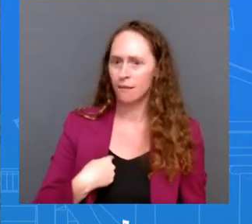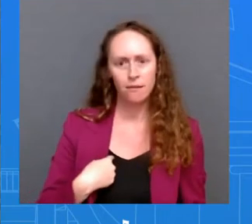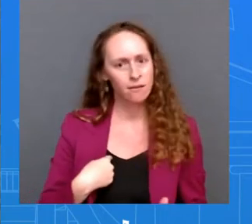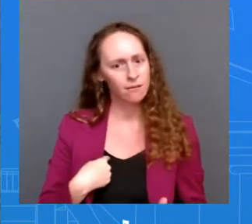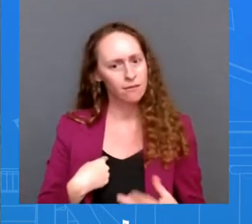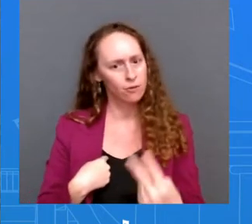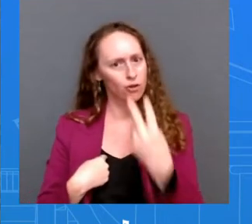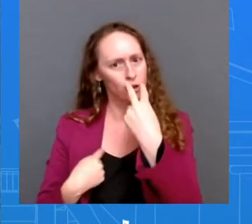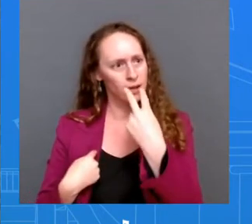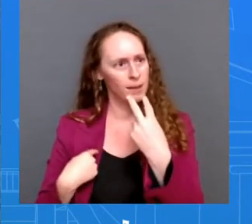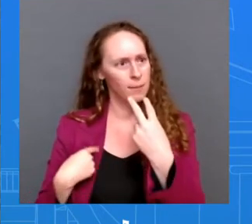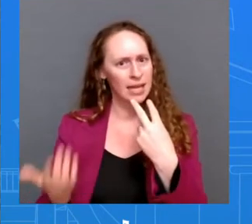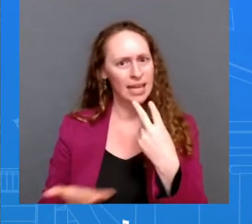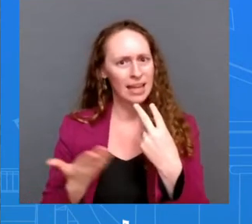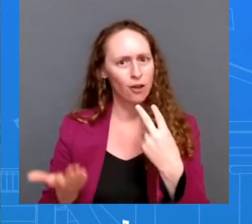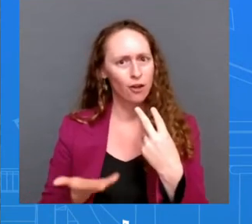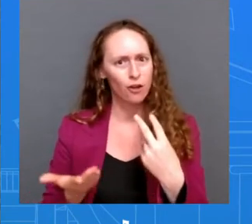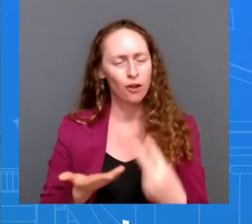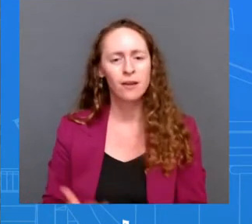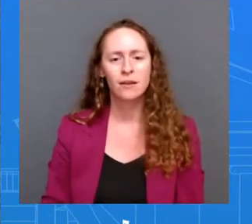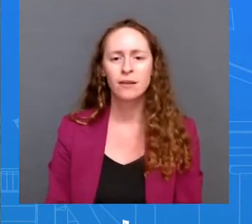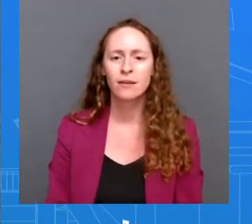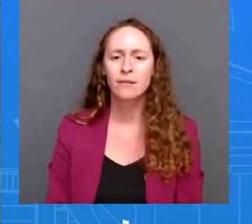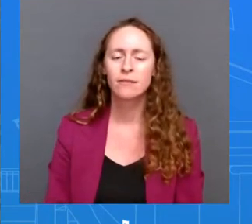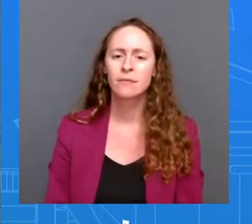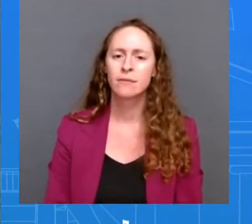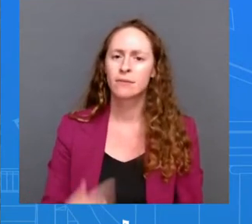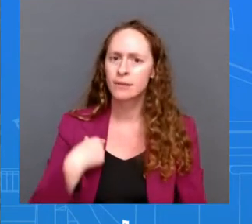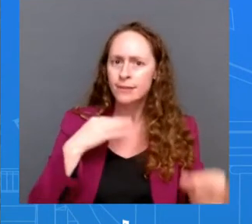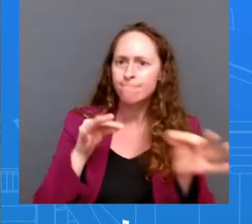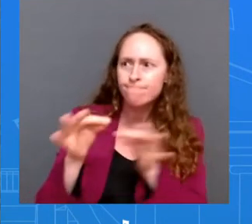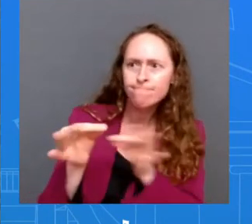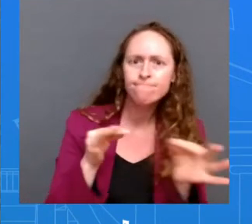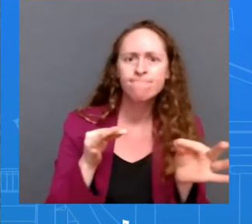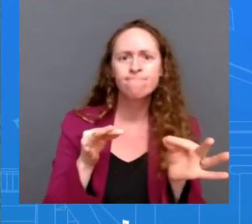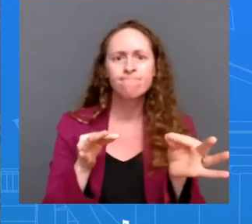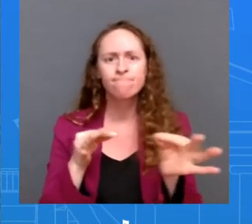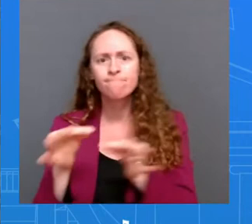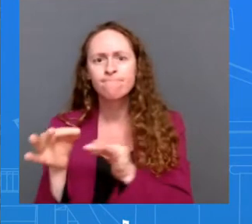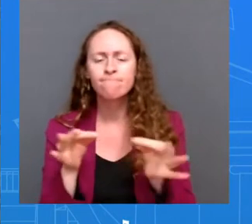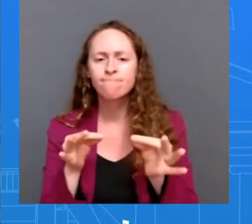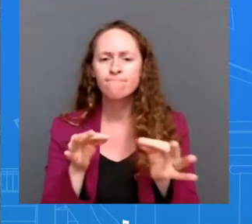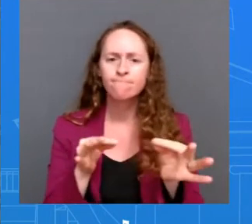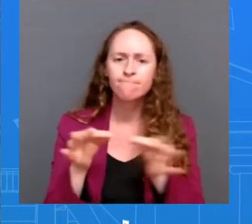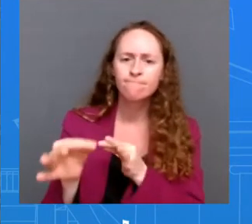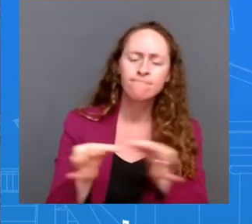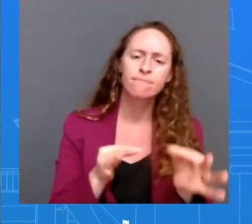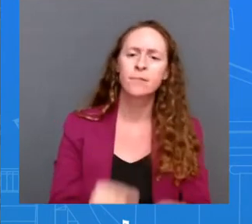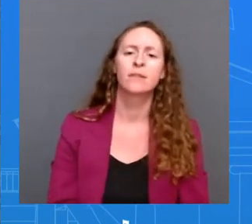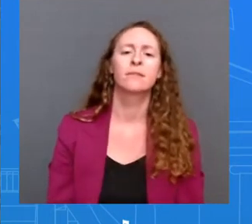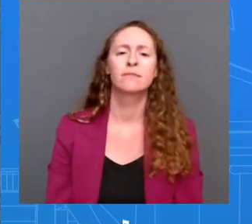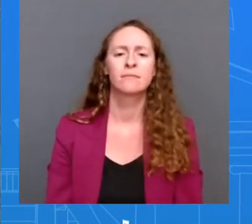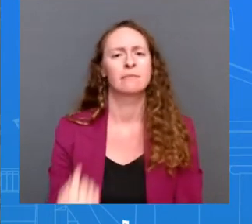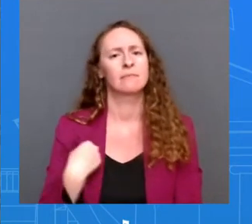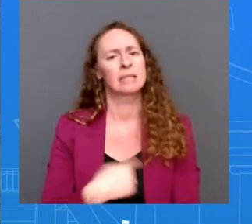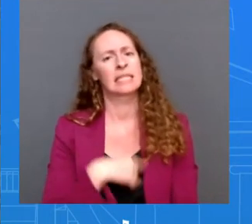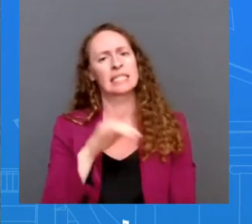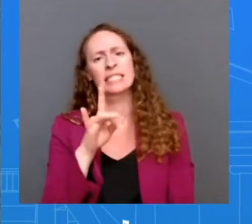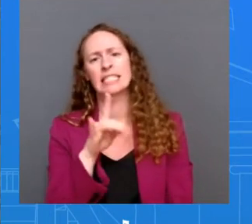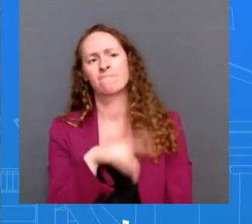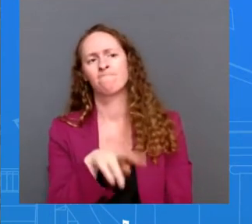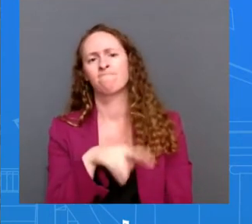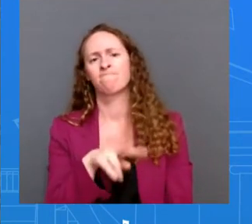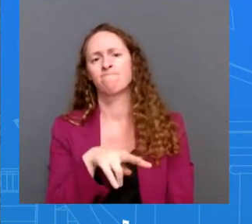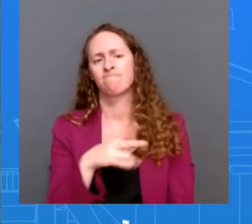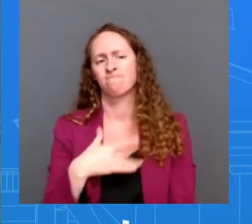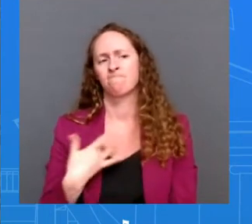declassified information that we saw what the Chinese playbook was going to be. Look, I stood at another podium not long ago,